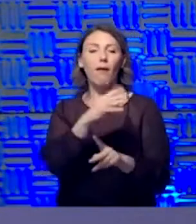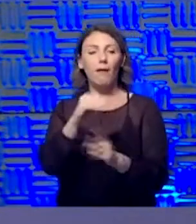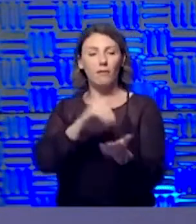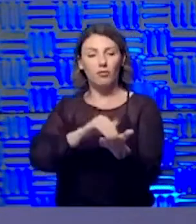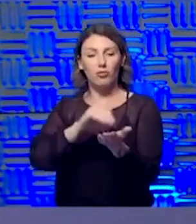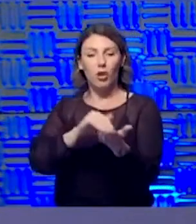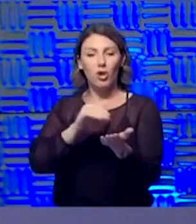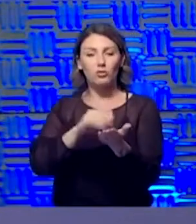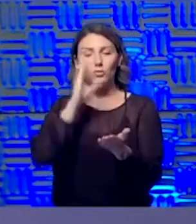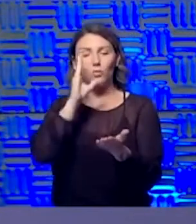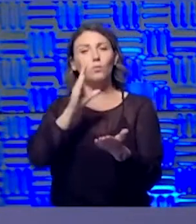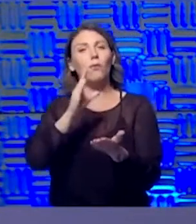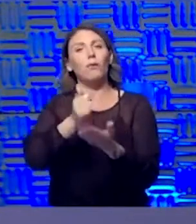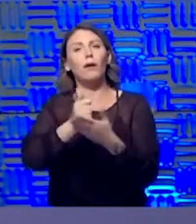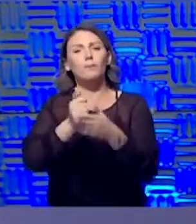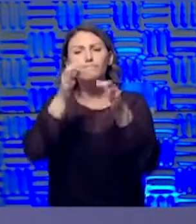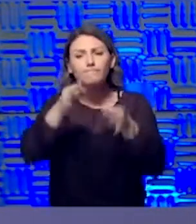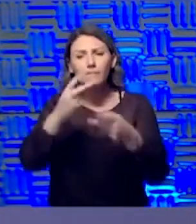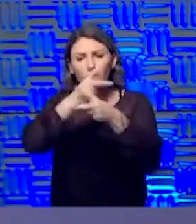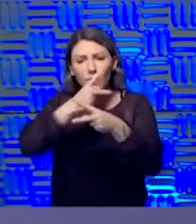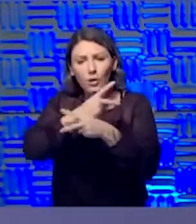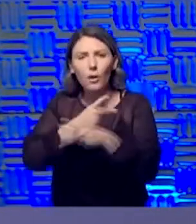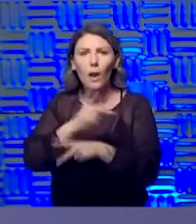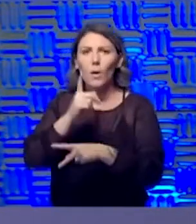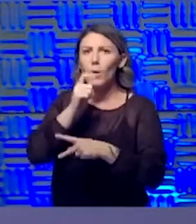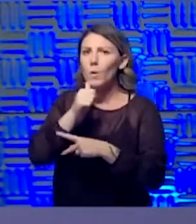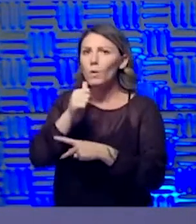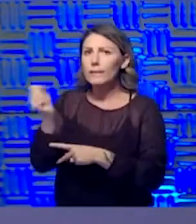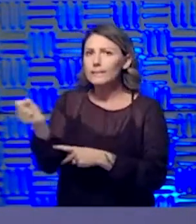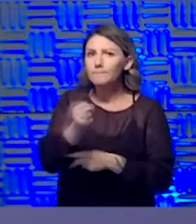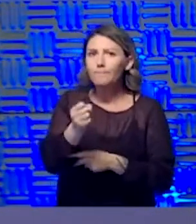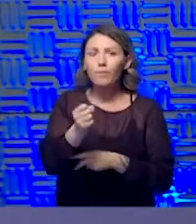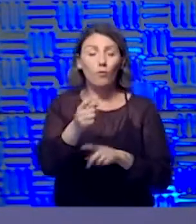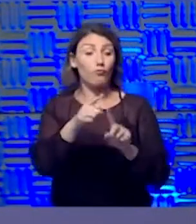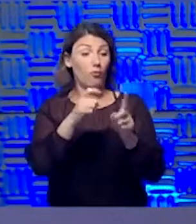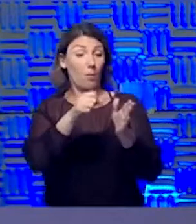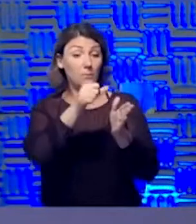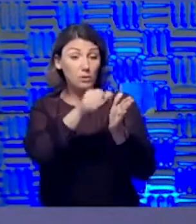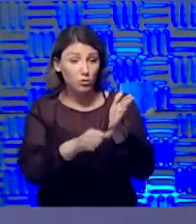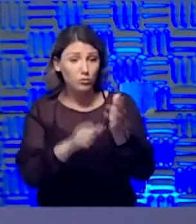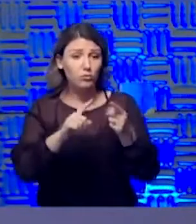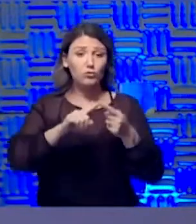the patients that we need to get back in from a procedure standpoint, from an operating room